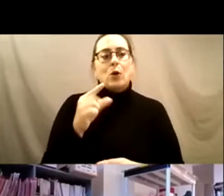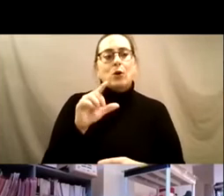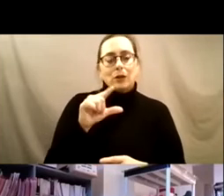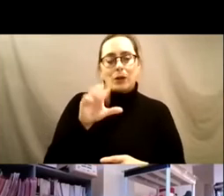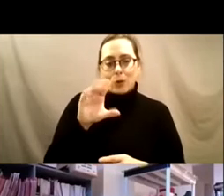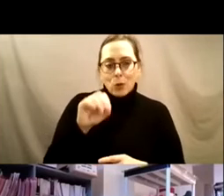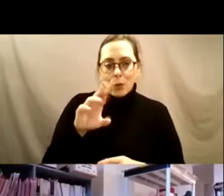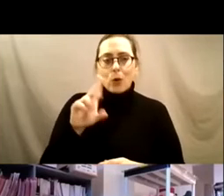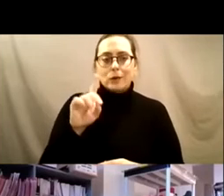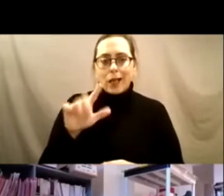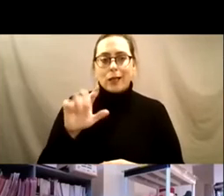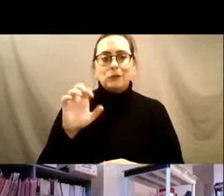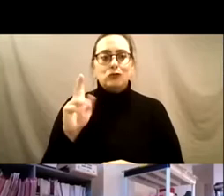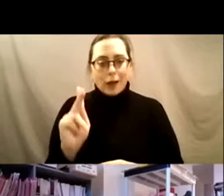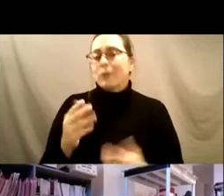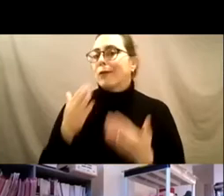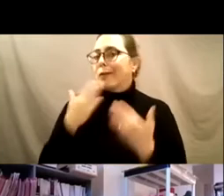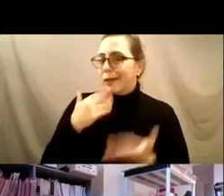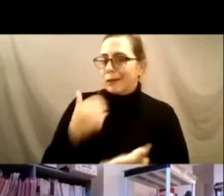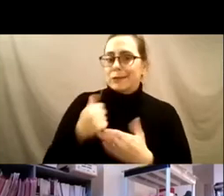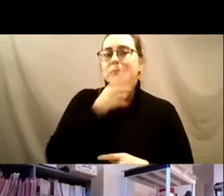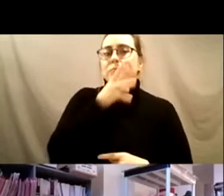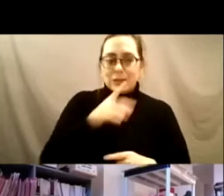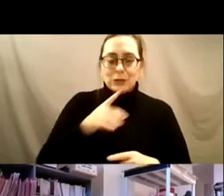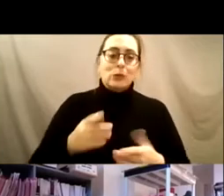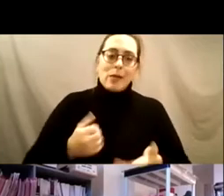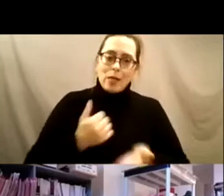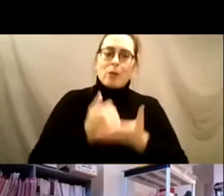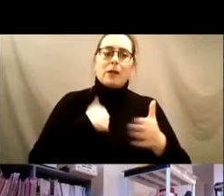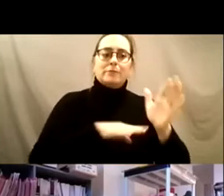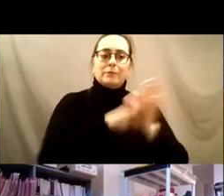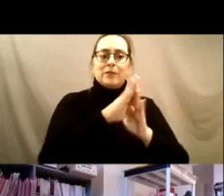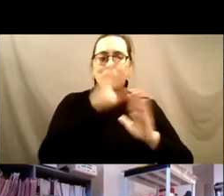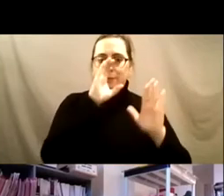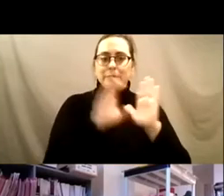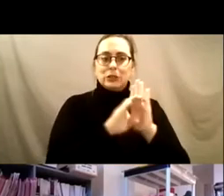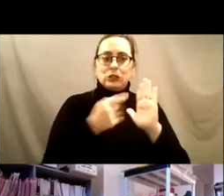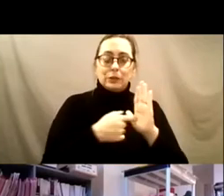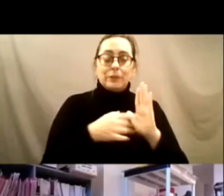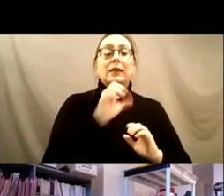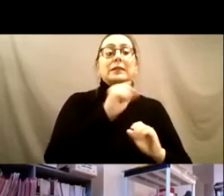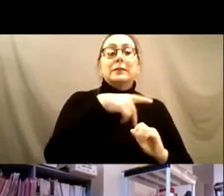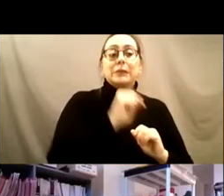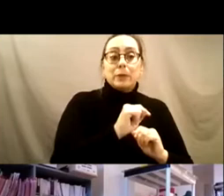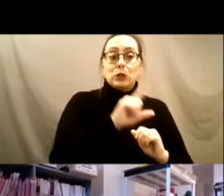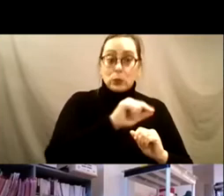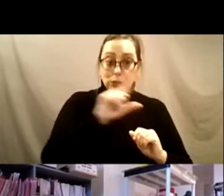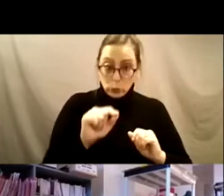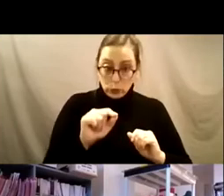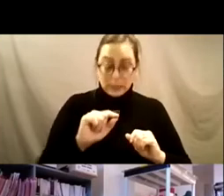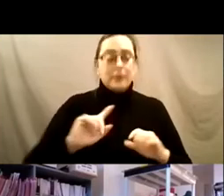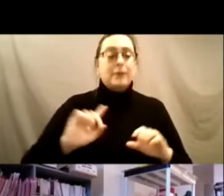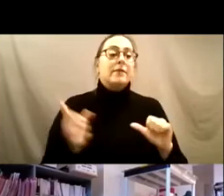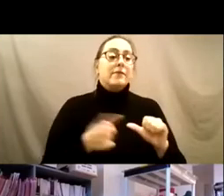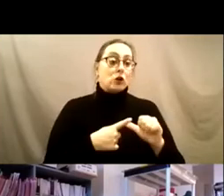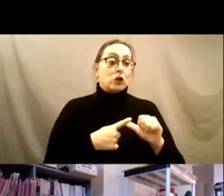Kordalchuk. Thank you, Diane, to help create that graphic. In September 2020, we had a First